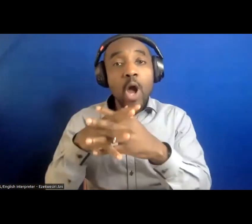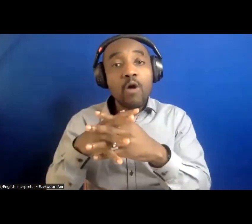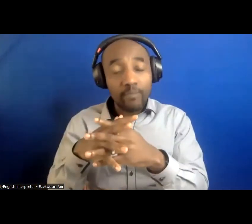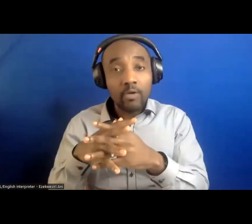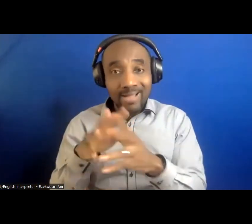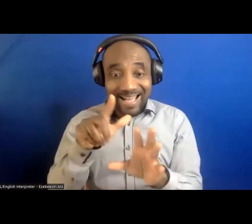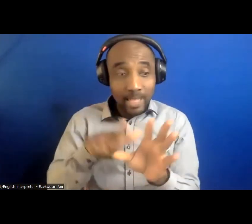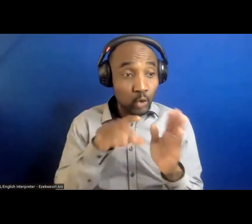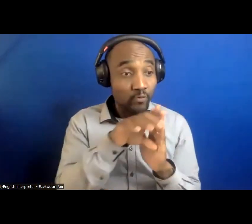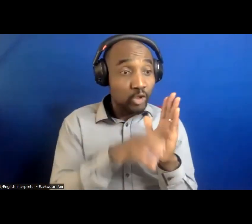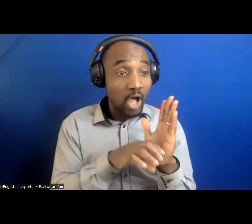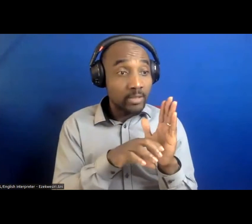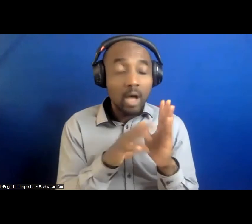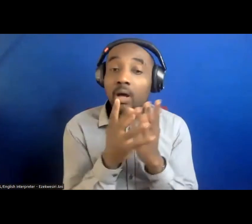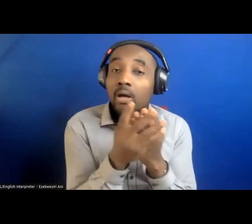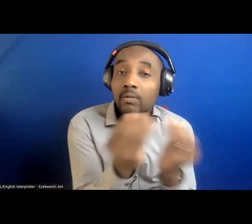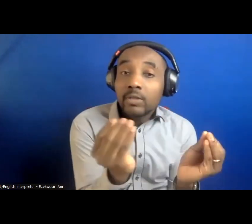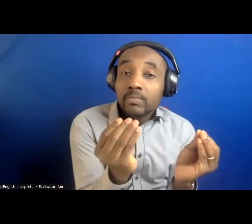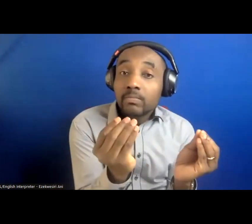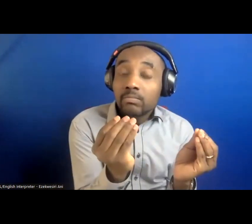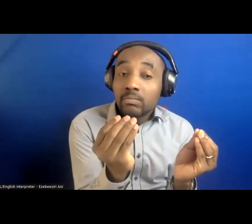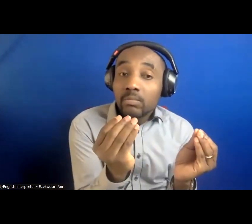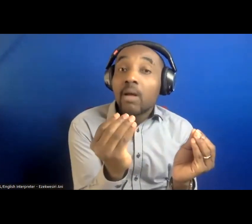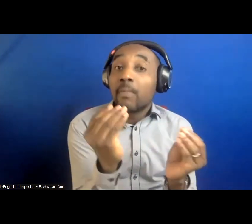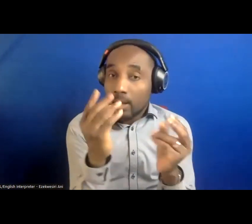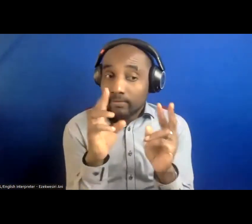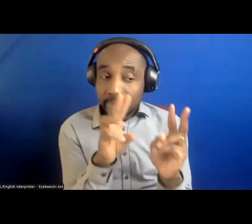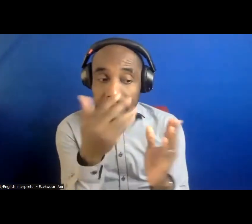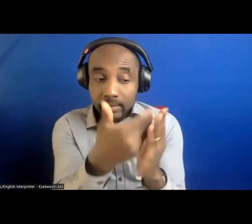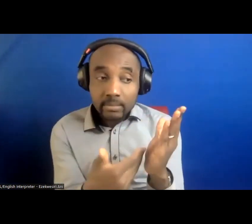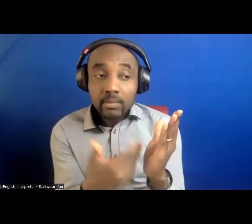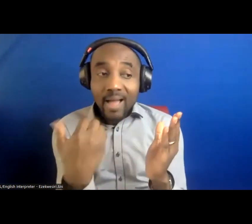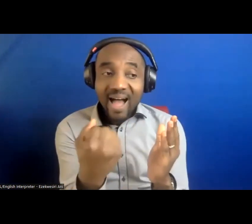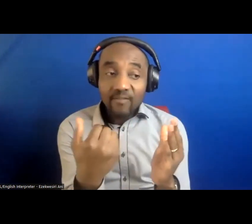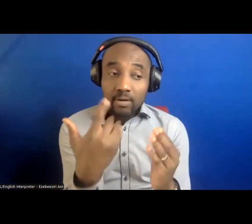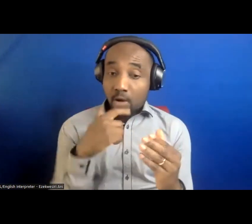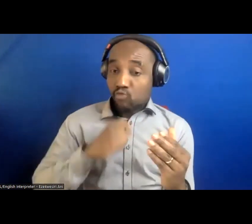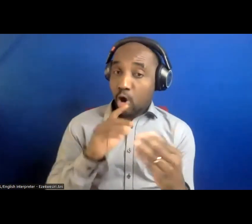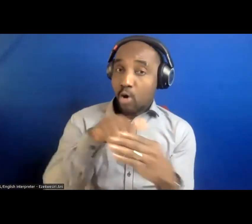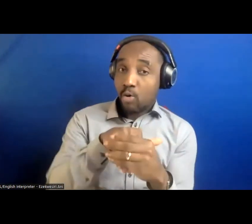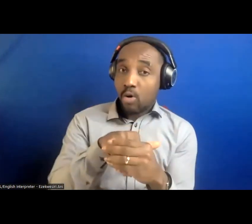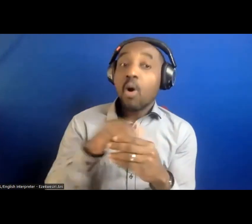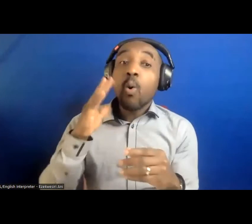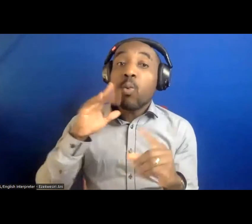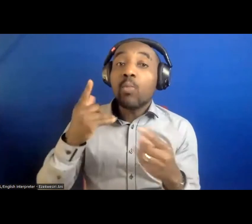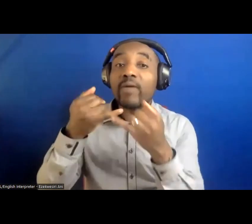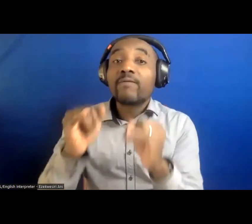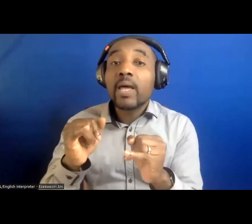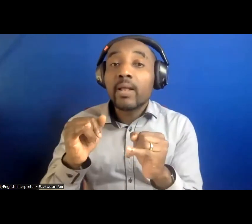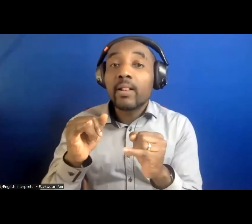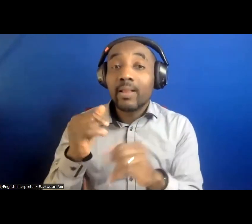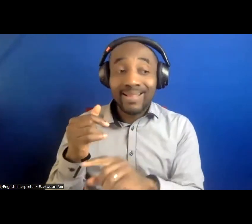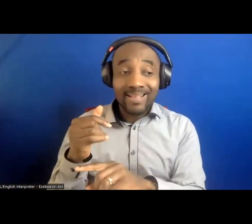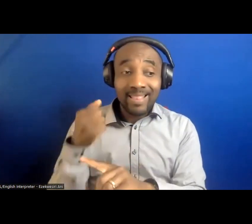invisibly, continues to play its role, but always mindful of when we do not succeed, the impact and